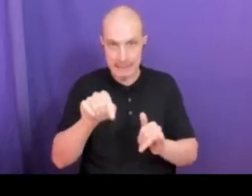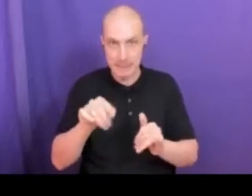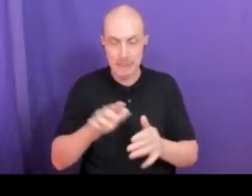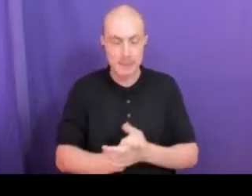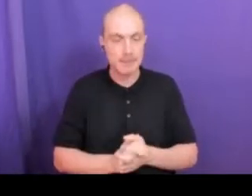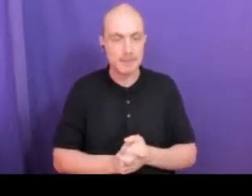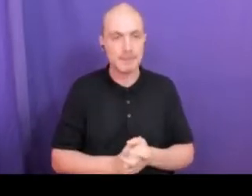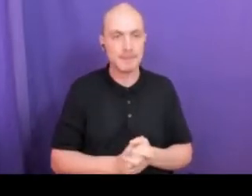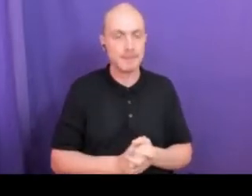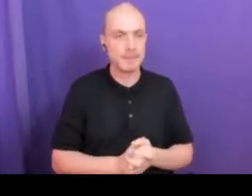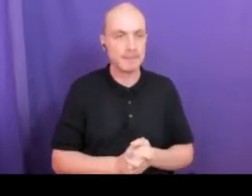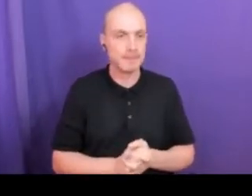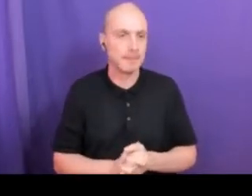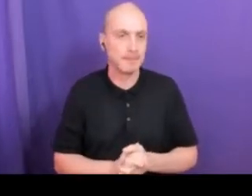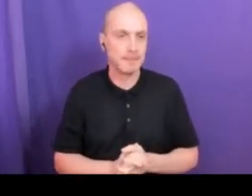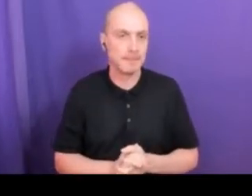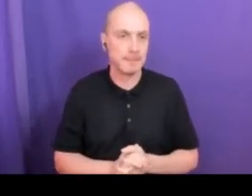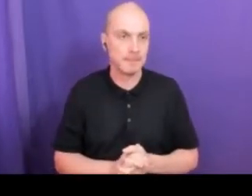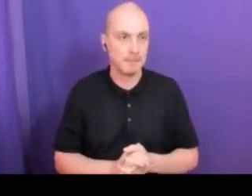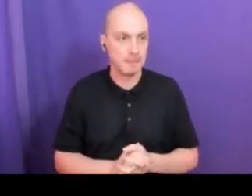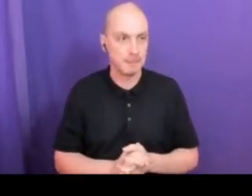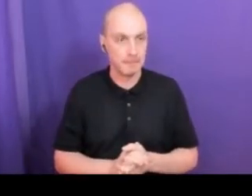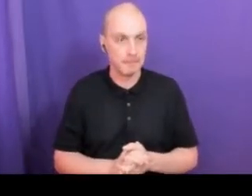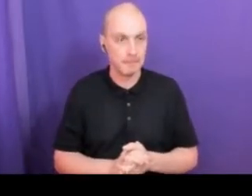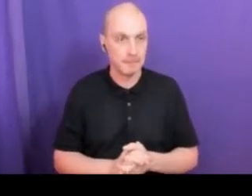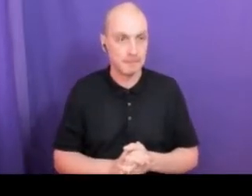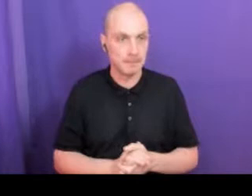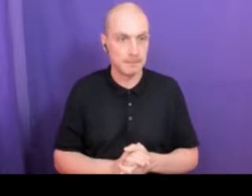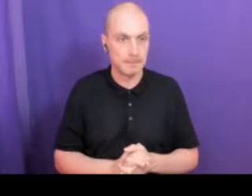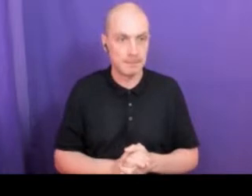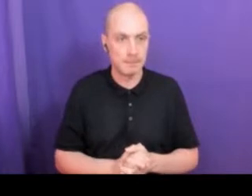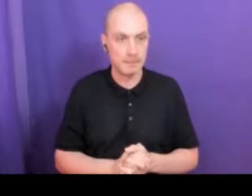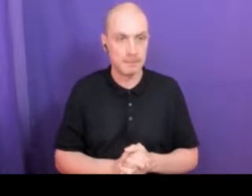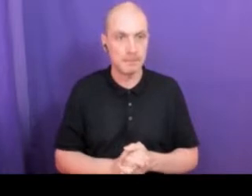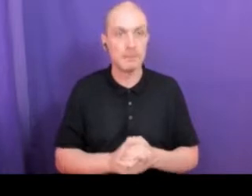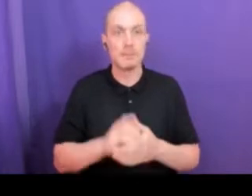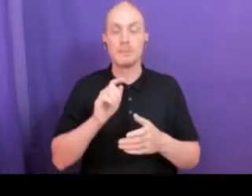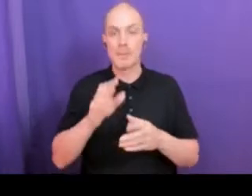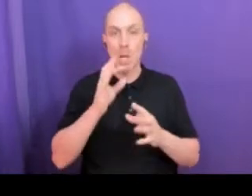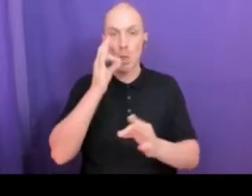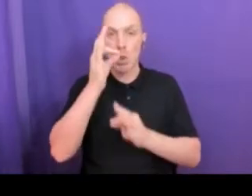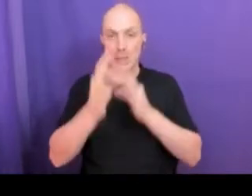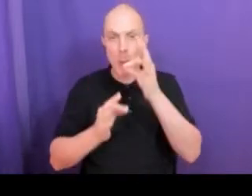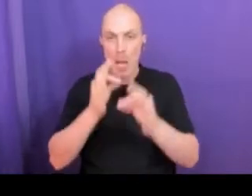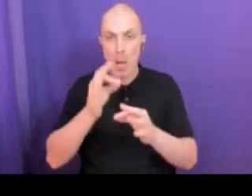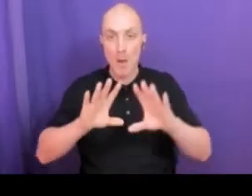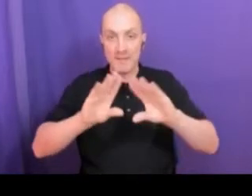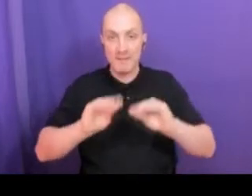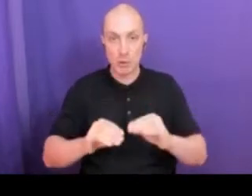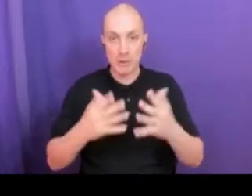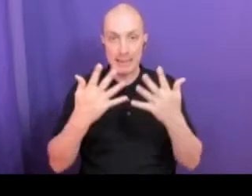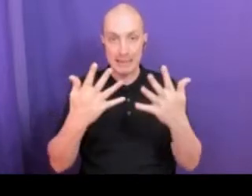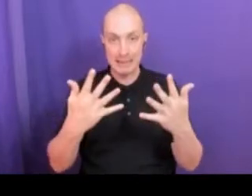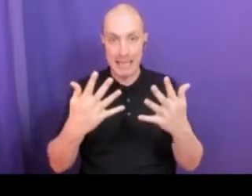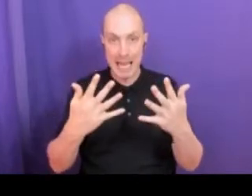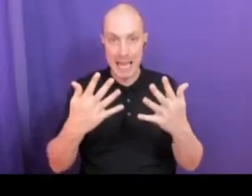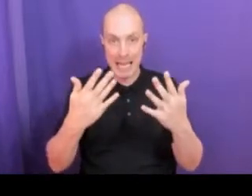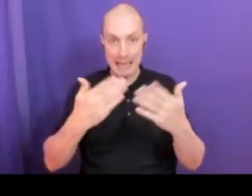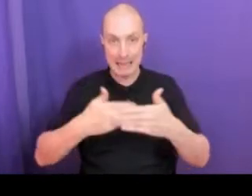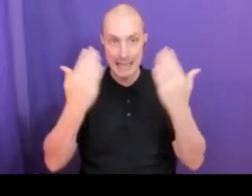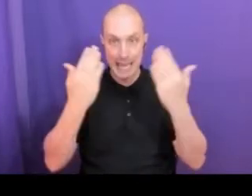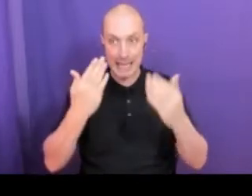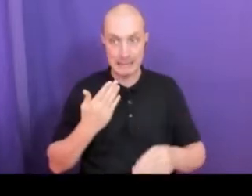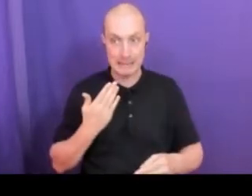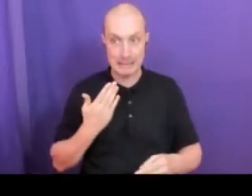So the census closed, I think, 10 days ago. So we've got some response rates hot off the press for you today.